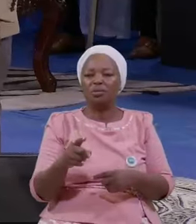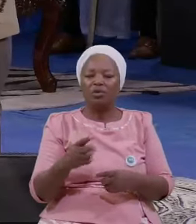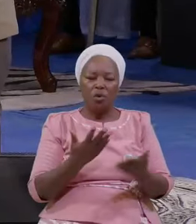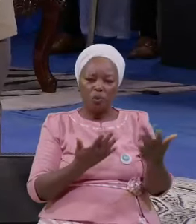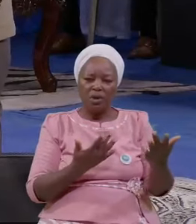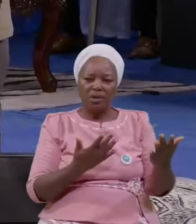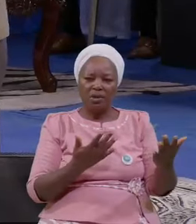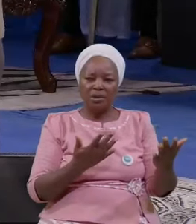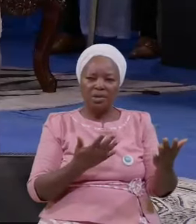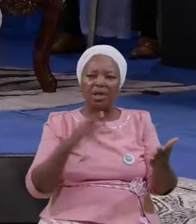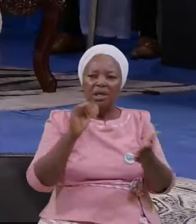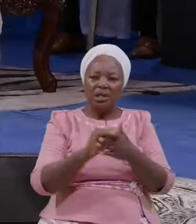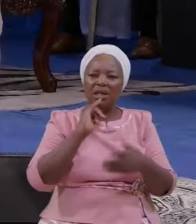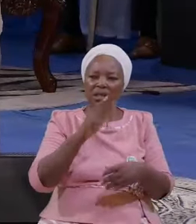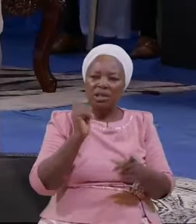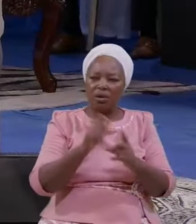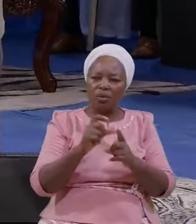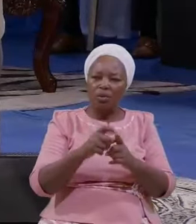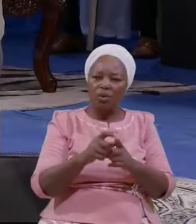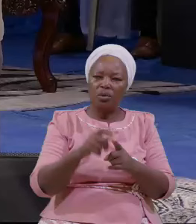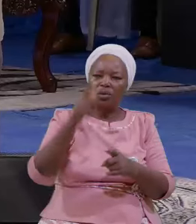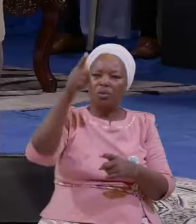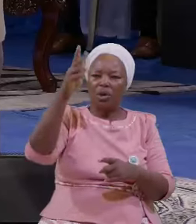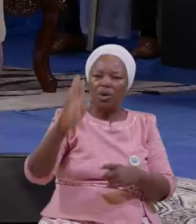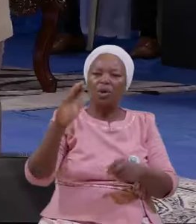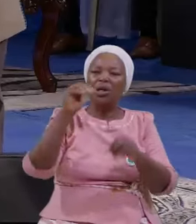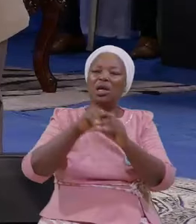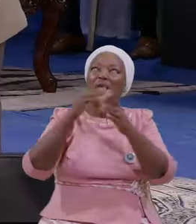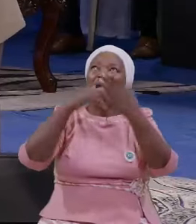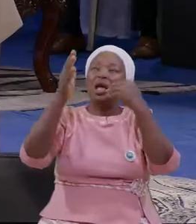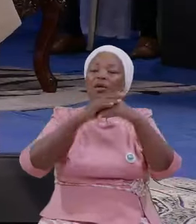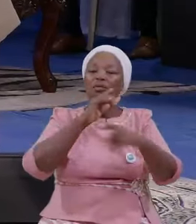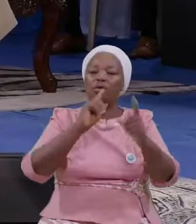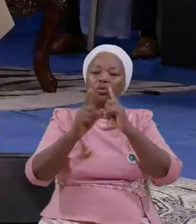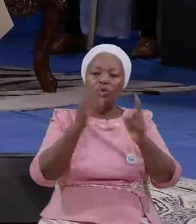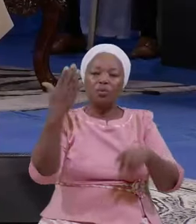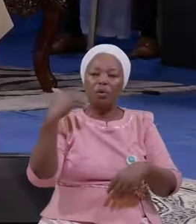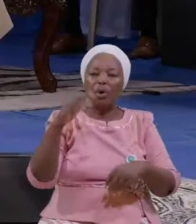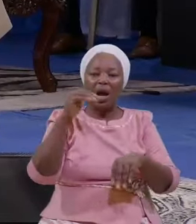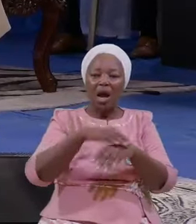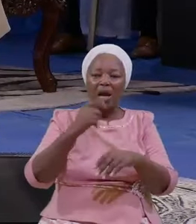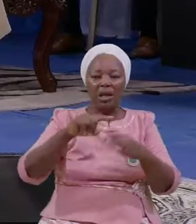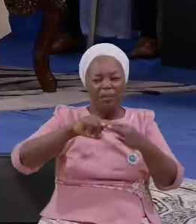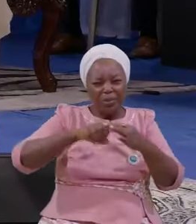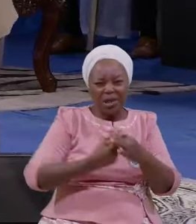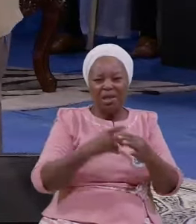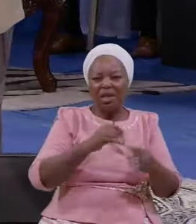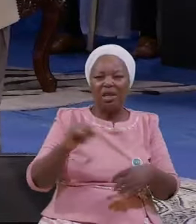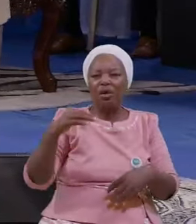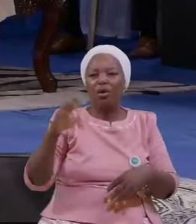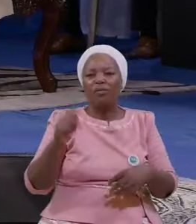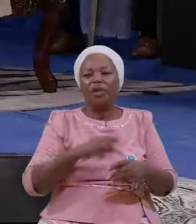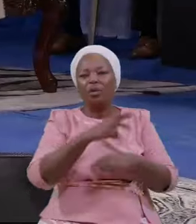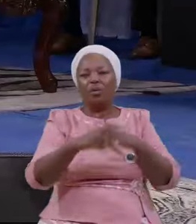the word God in heaven spoke at the beginning of the world. Let there